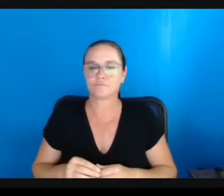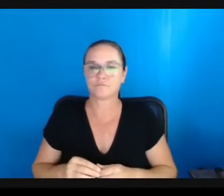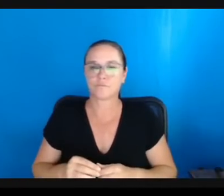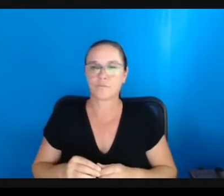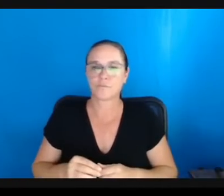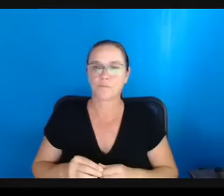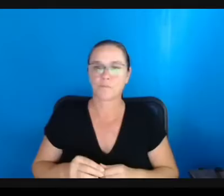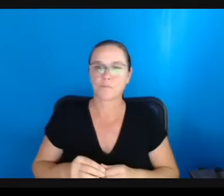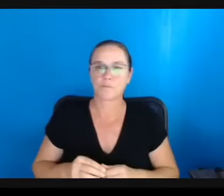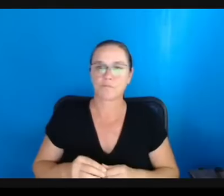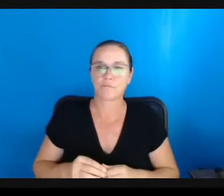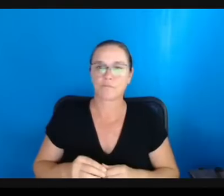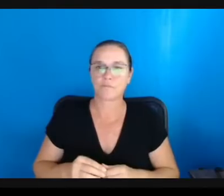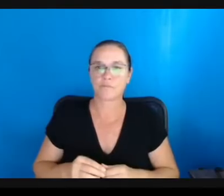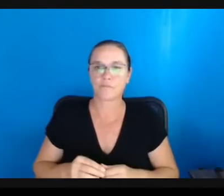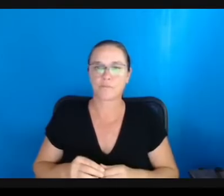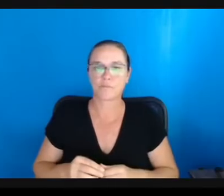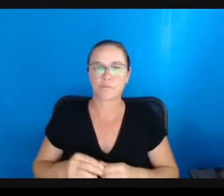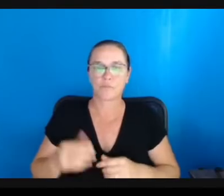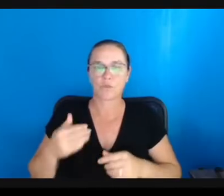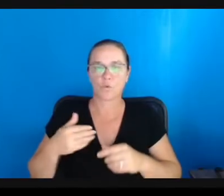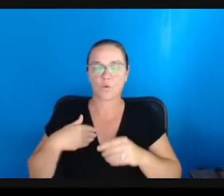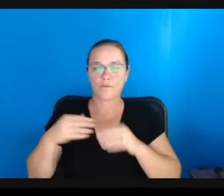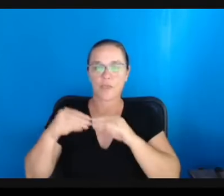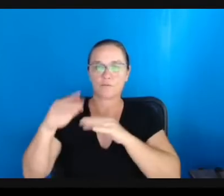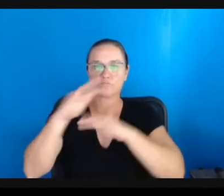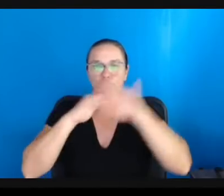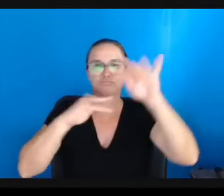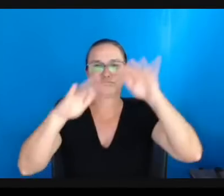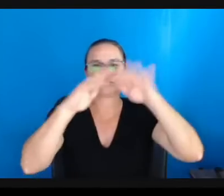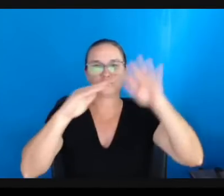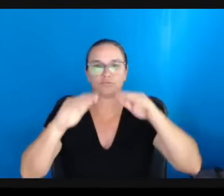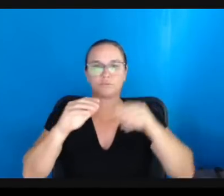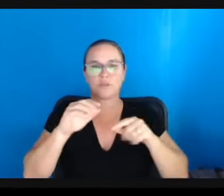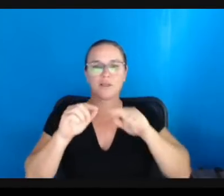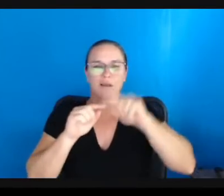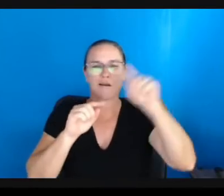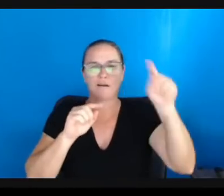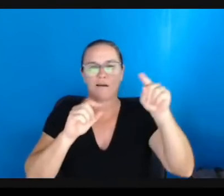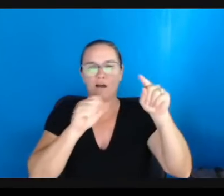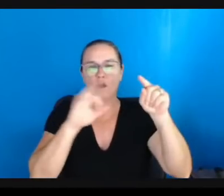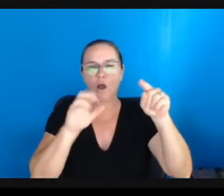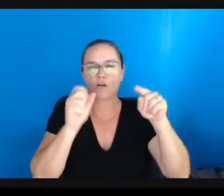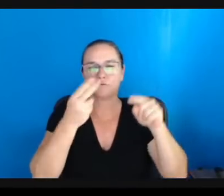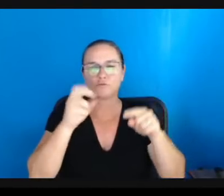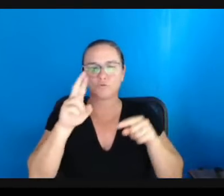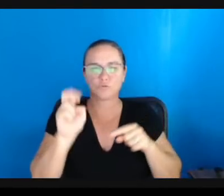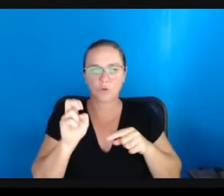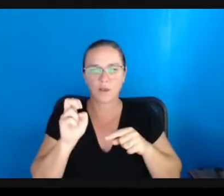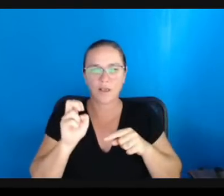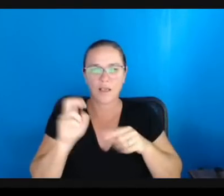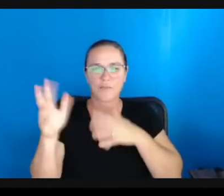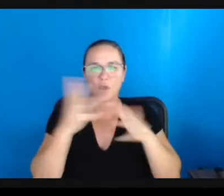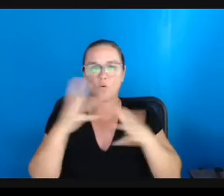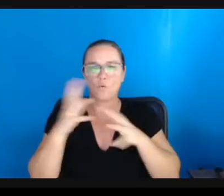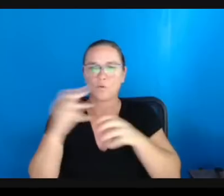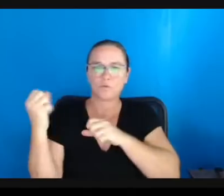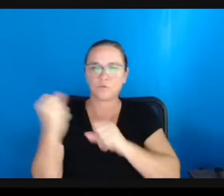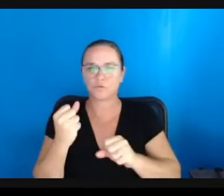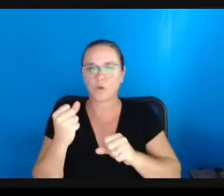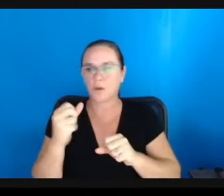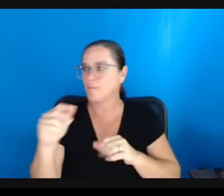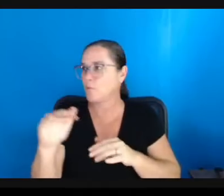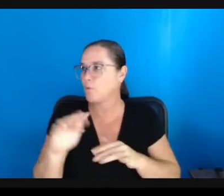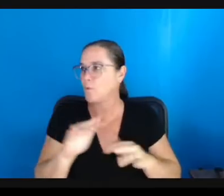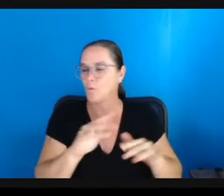second, we actually catch a higher one offshore. So maybe in between these captures, it blew out, but the wind was so strong it blew it all the way over here before the